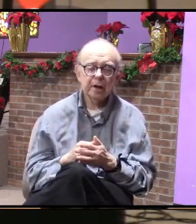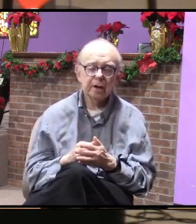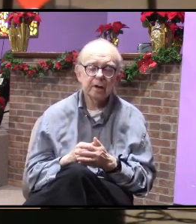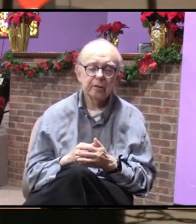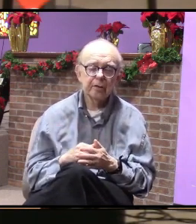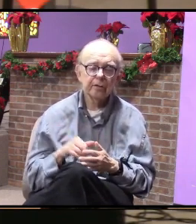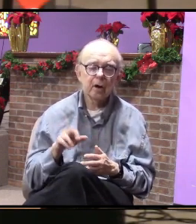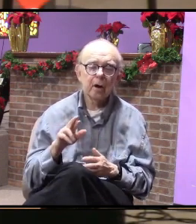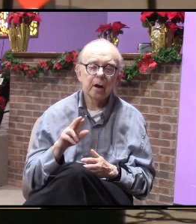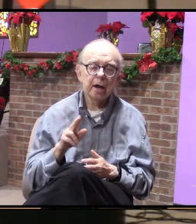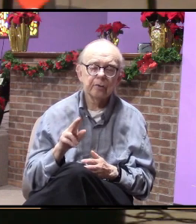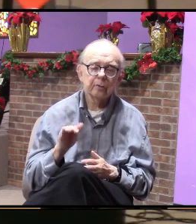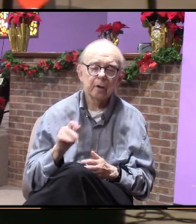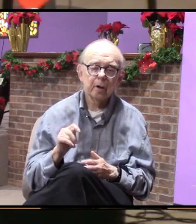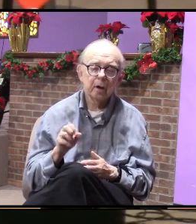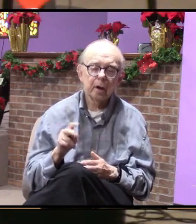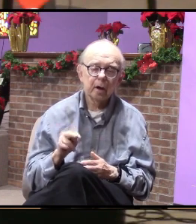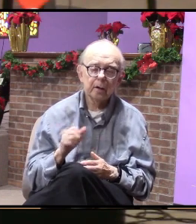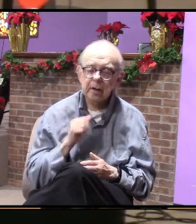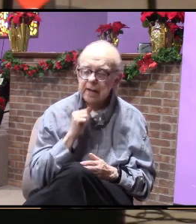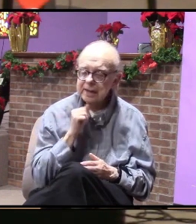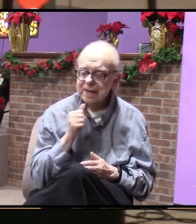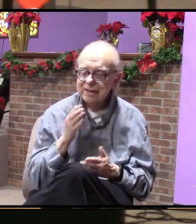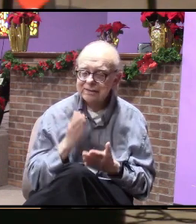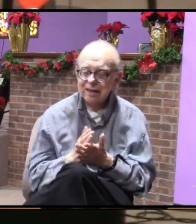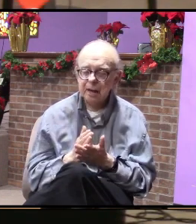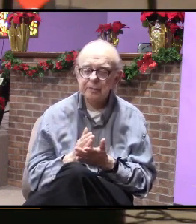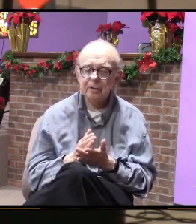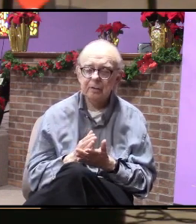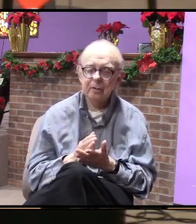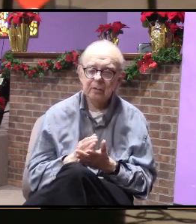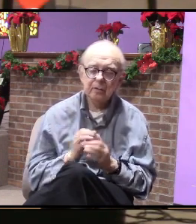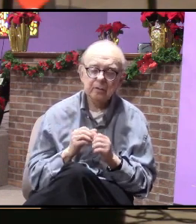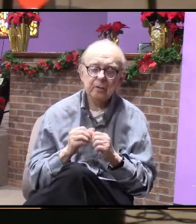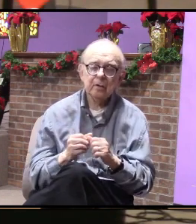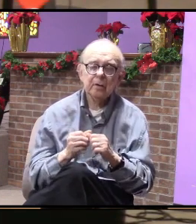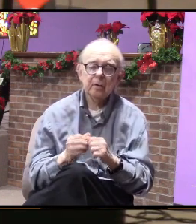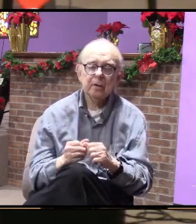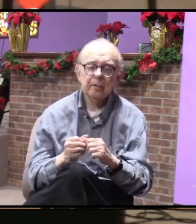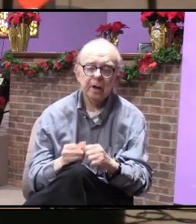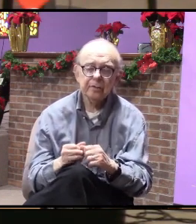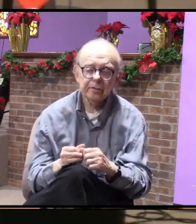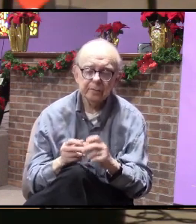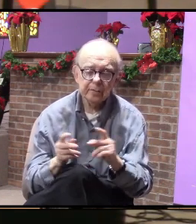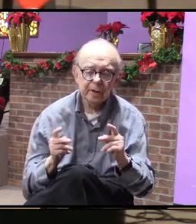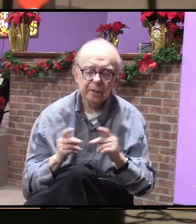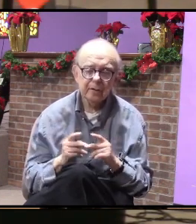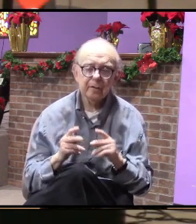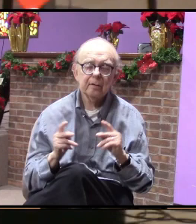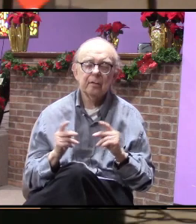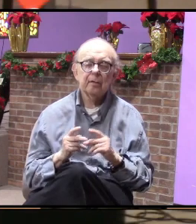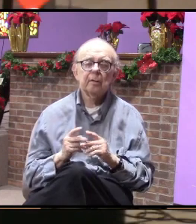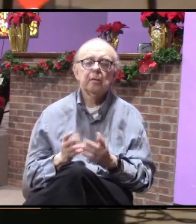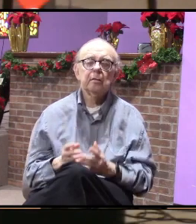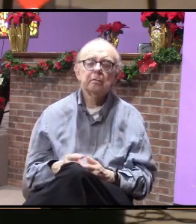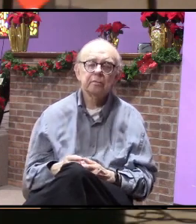rhythm that doesn't stop. And it keeps going from place to place to